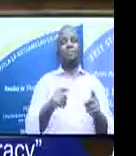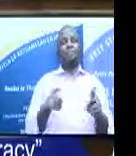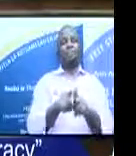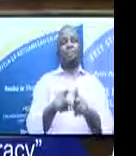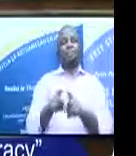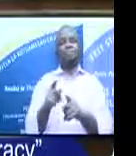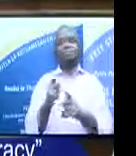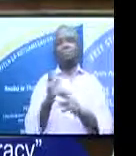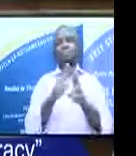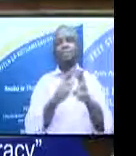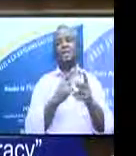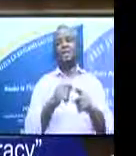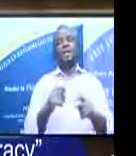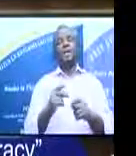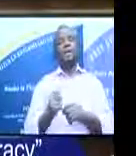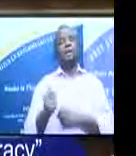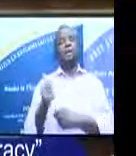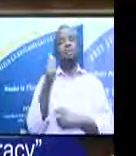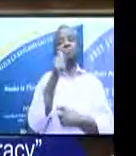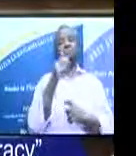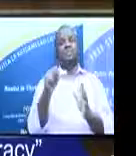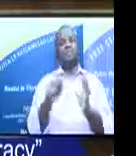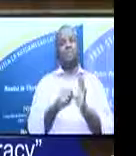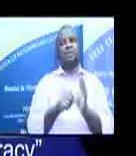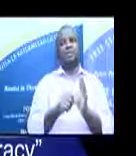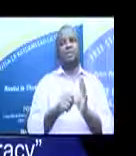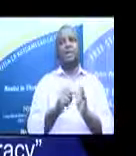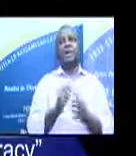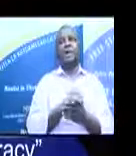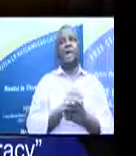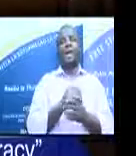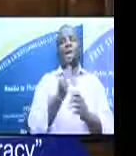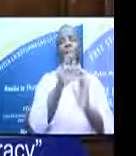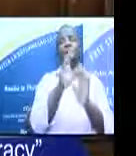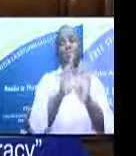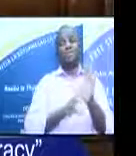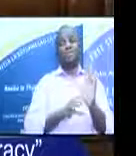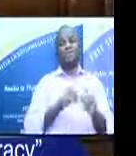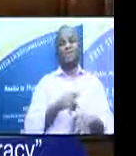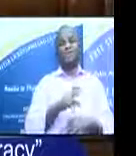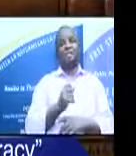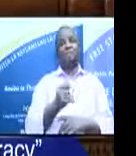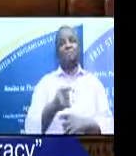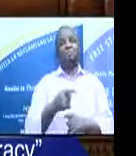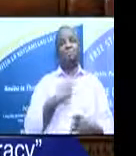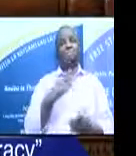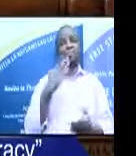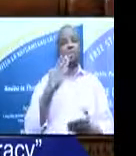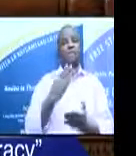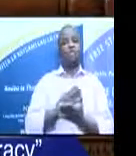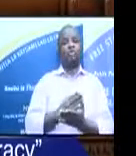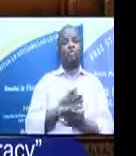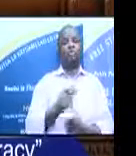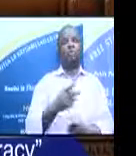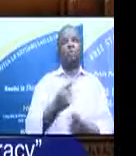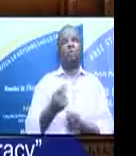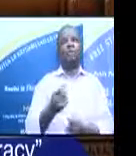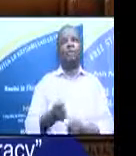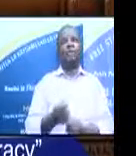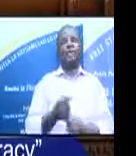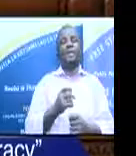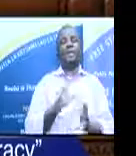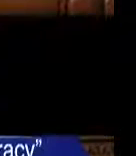Africans. The supreme law of the land, the Constitution, guarantees this.